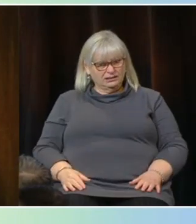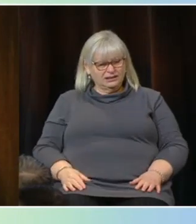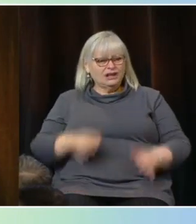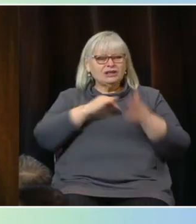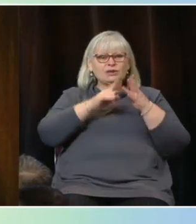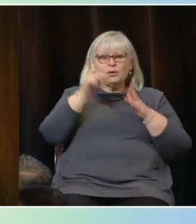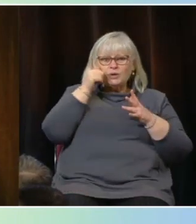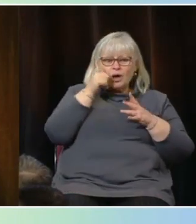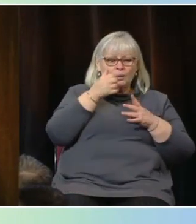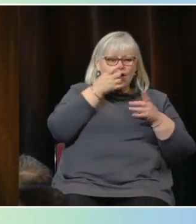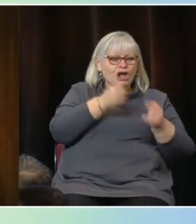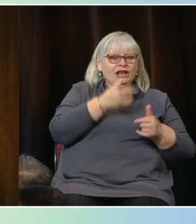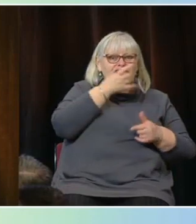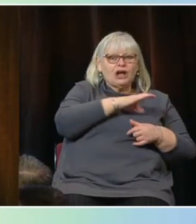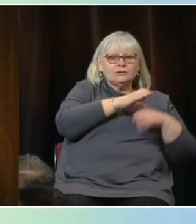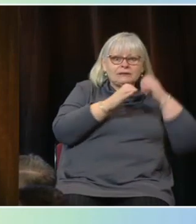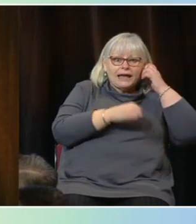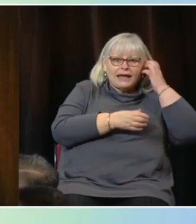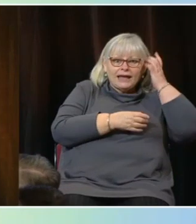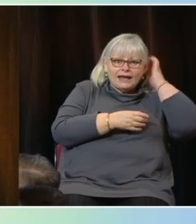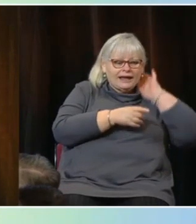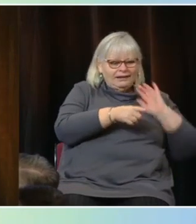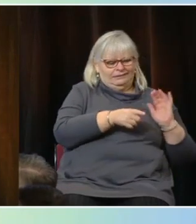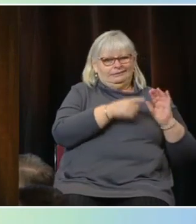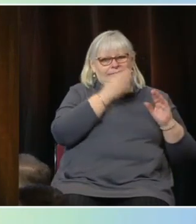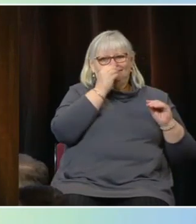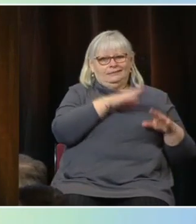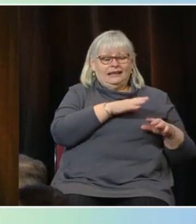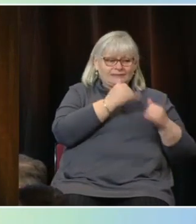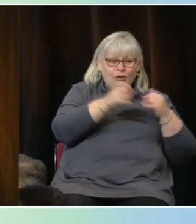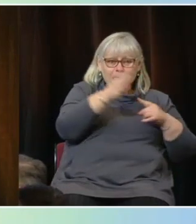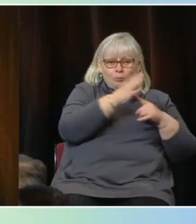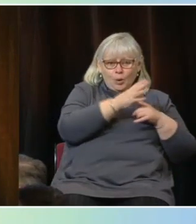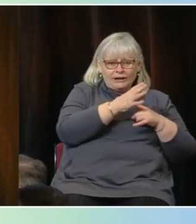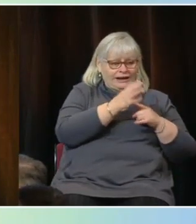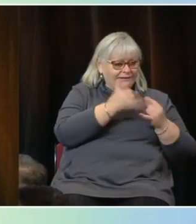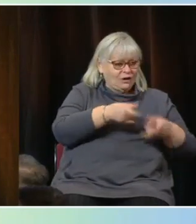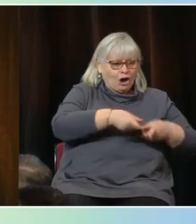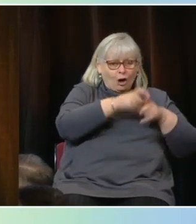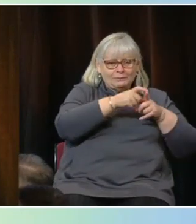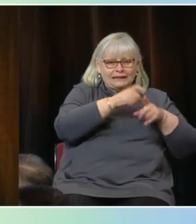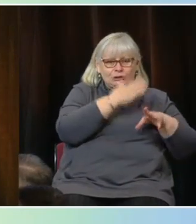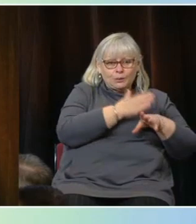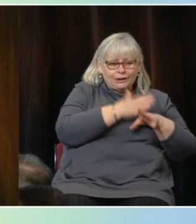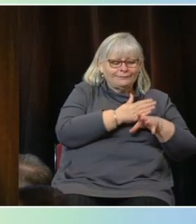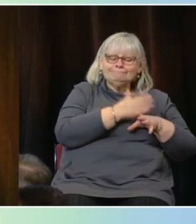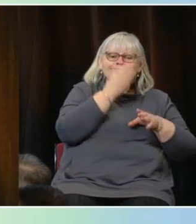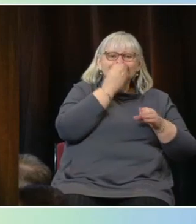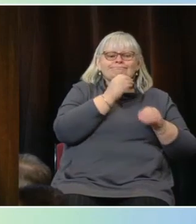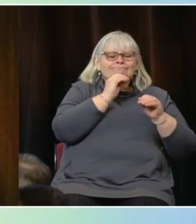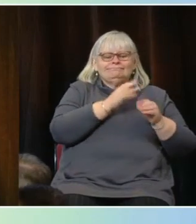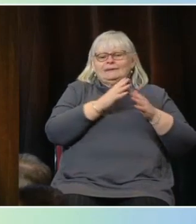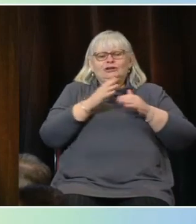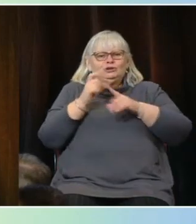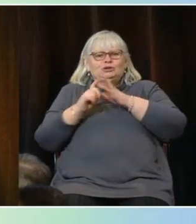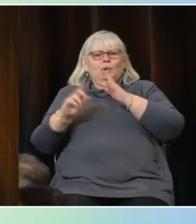childhood educator might decide to take the step away from their important but complex and emotionally taxing work to take up a higher